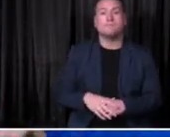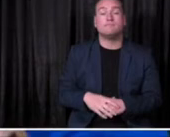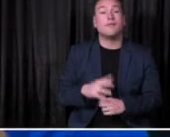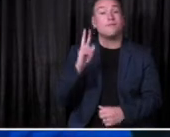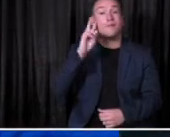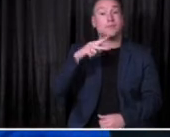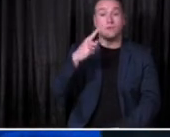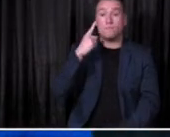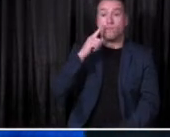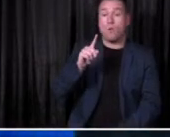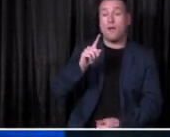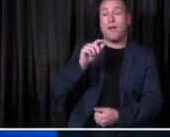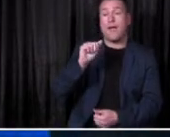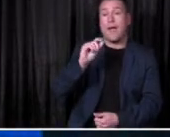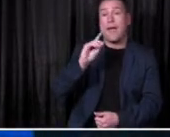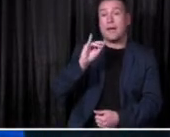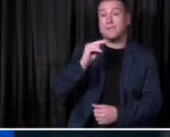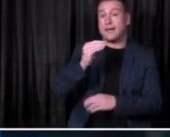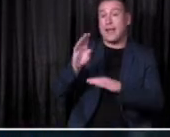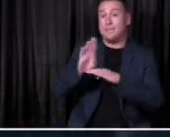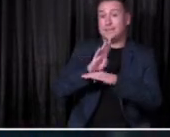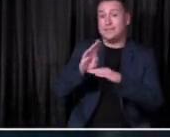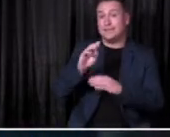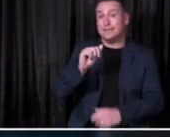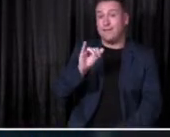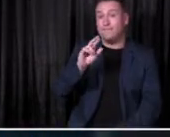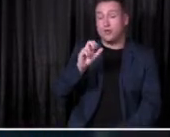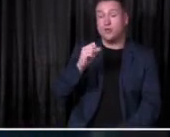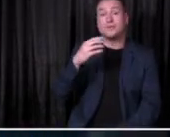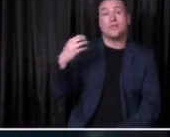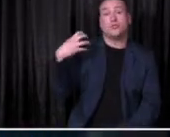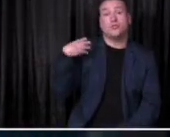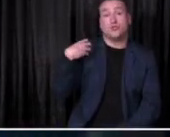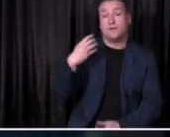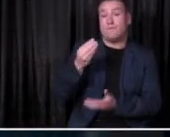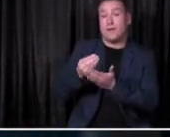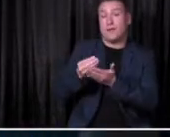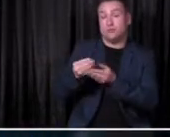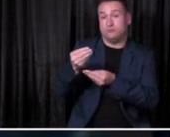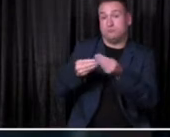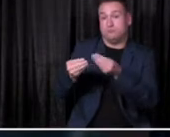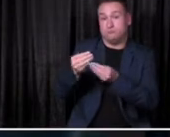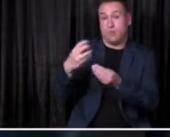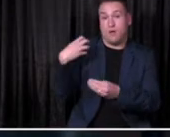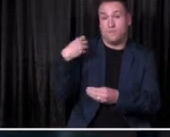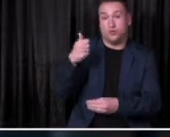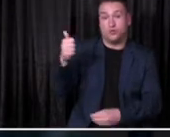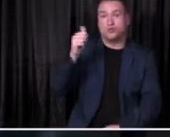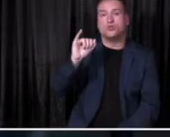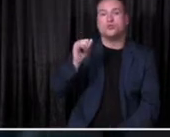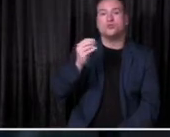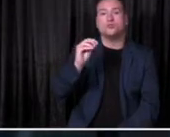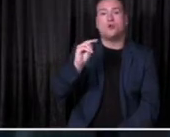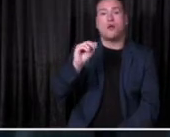Vice President for Administration and Business Affairs and Chief Financial Officer, Jonathan Bowman.